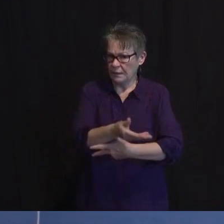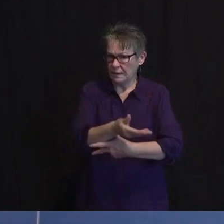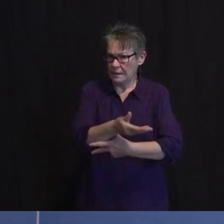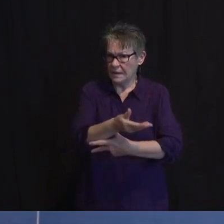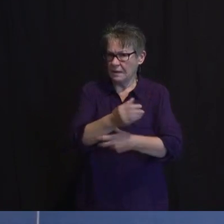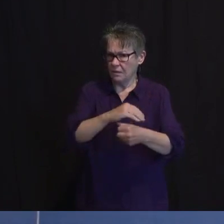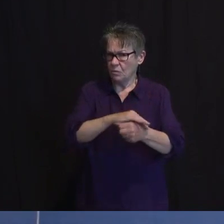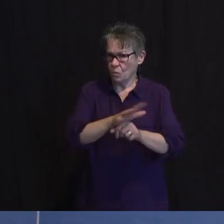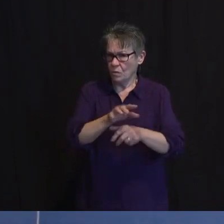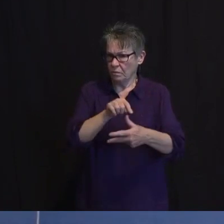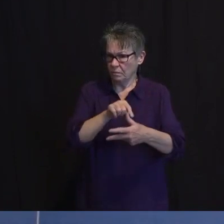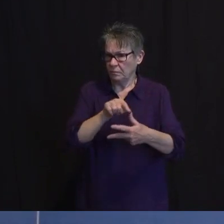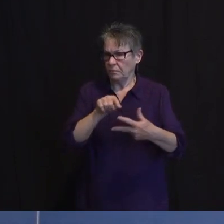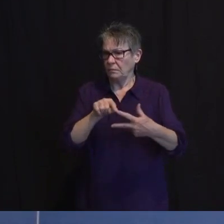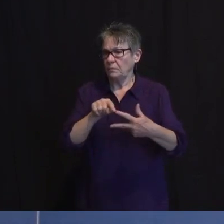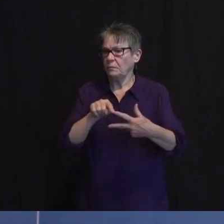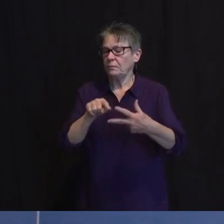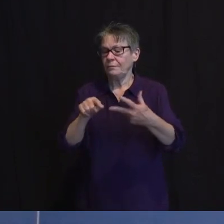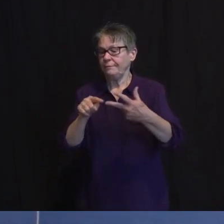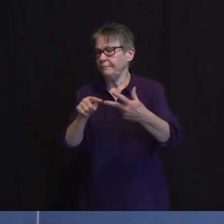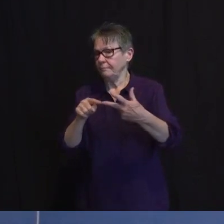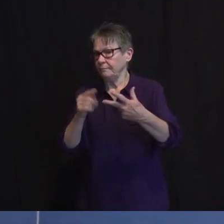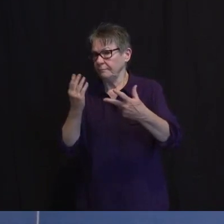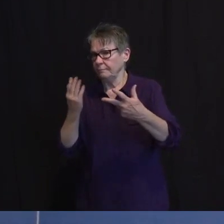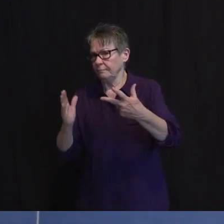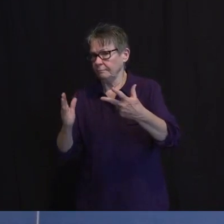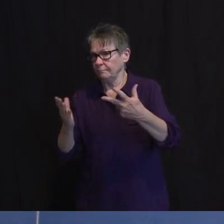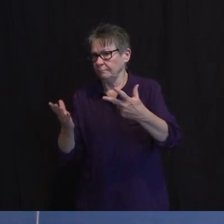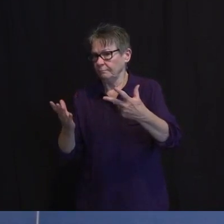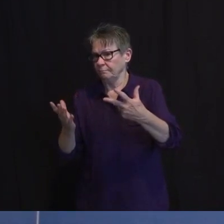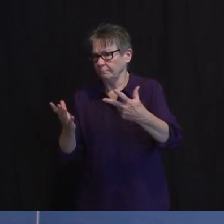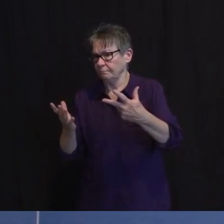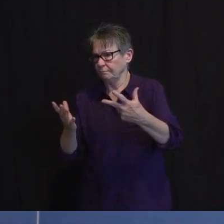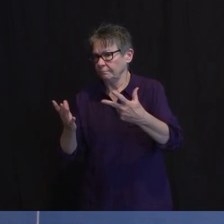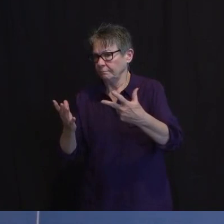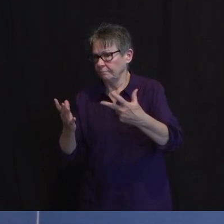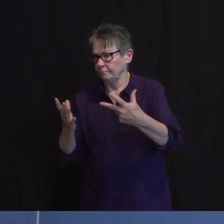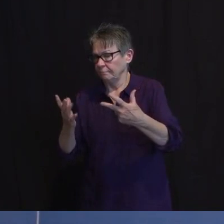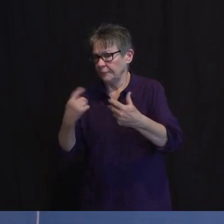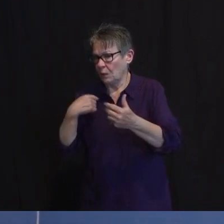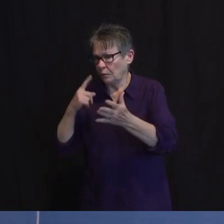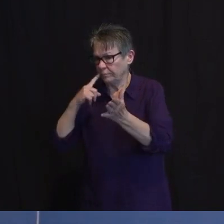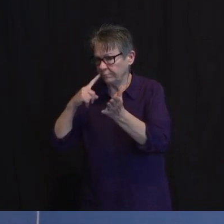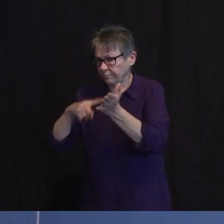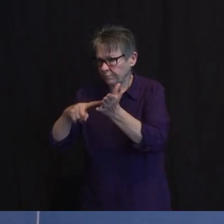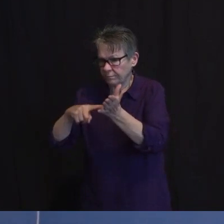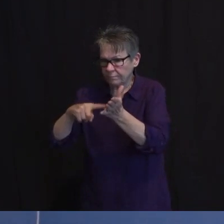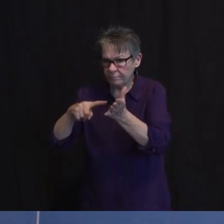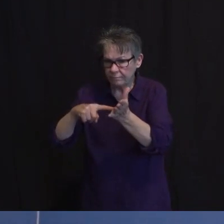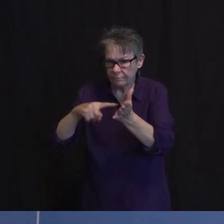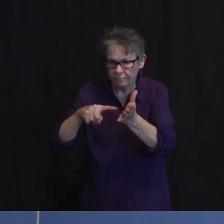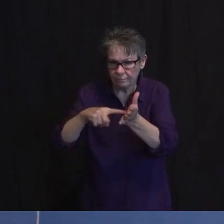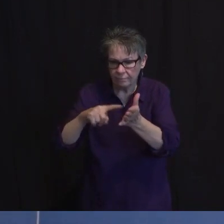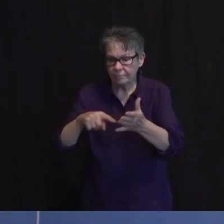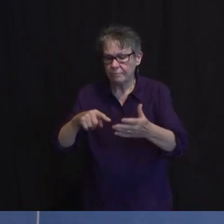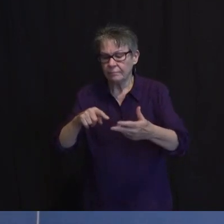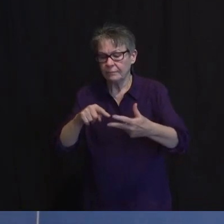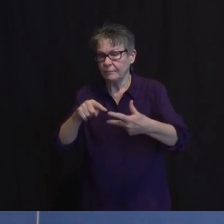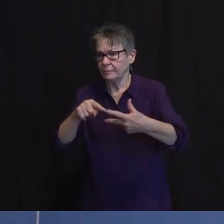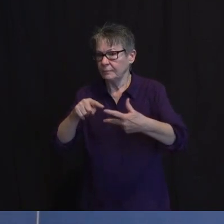of a census of 270 at Menlo Park and 269